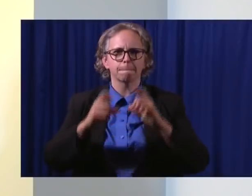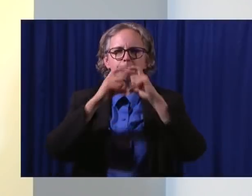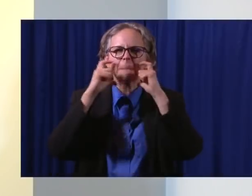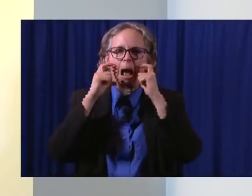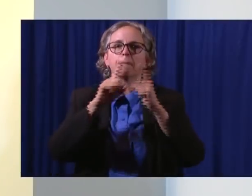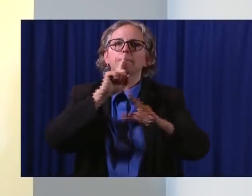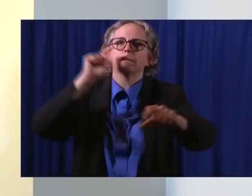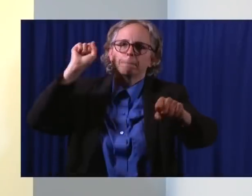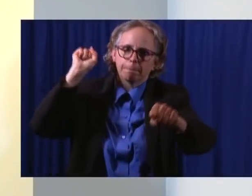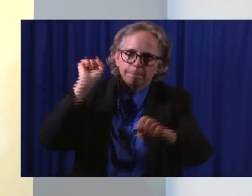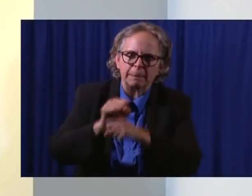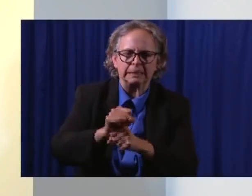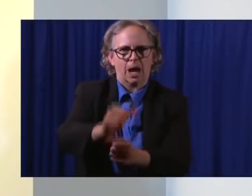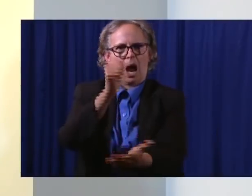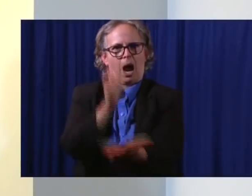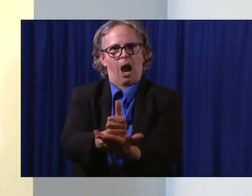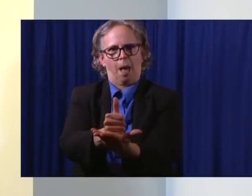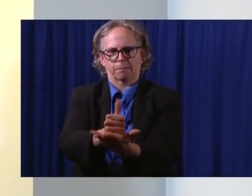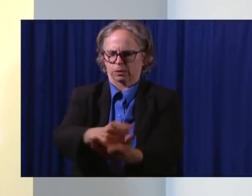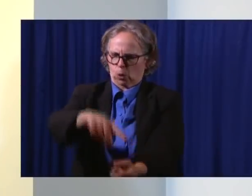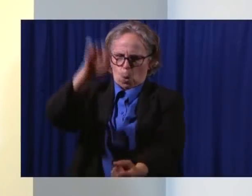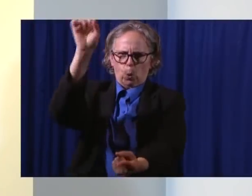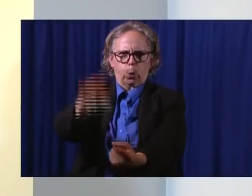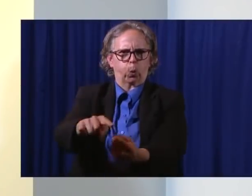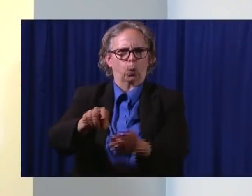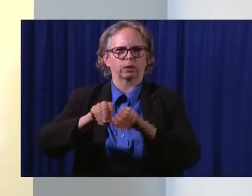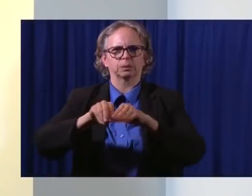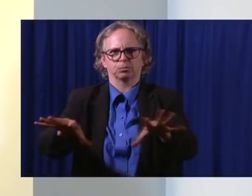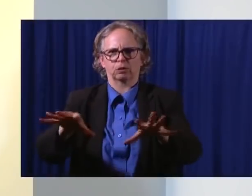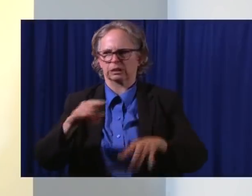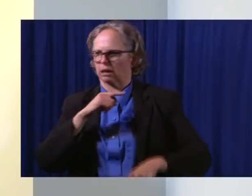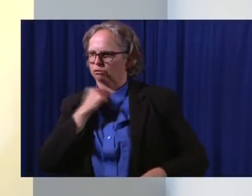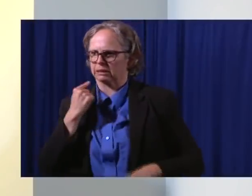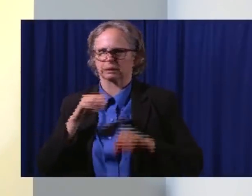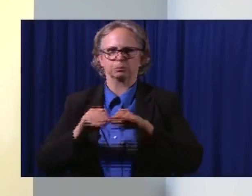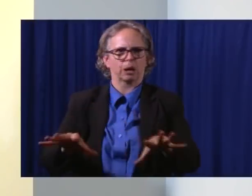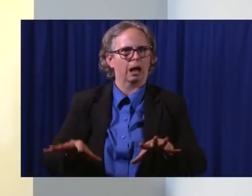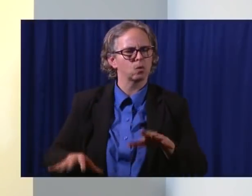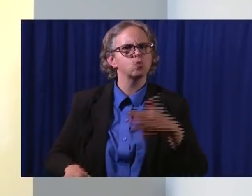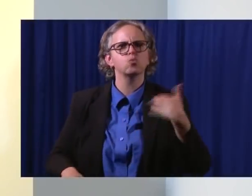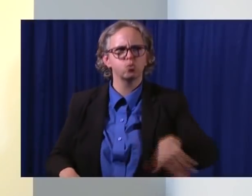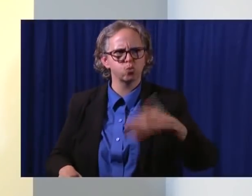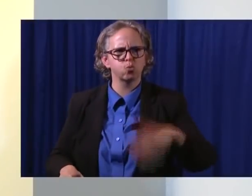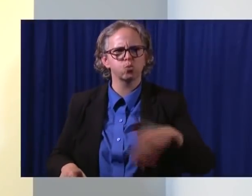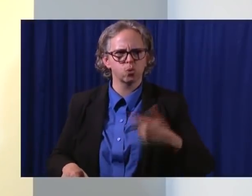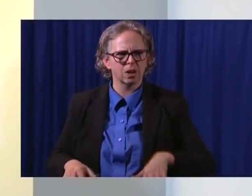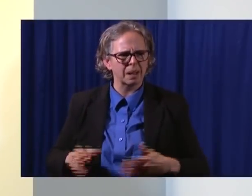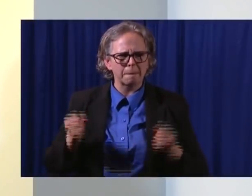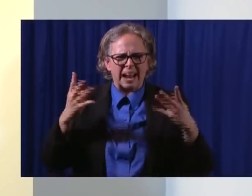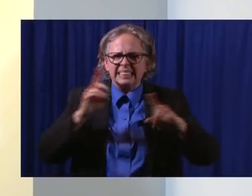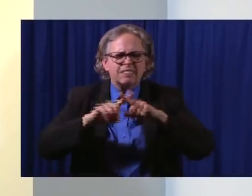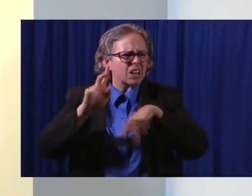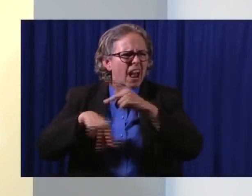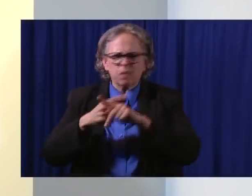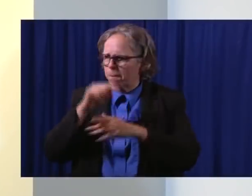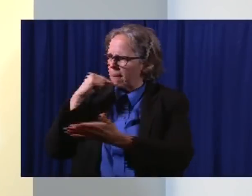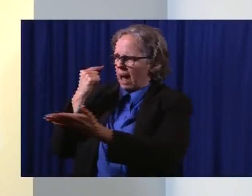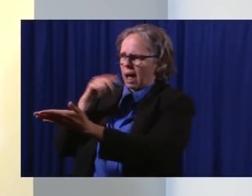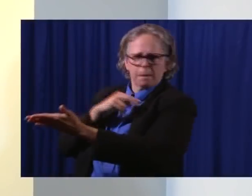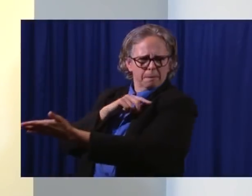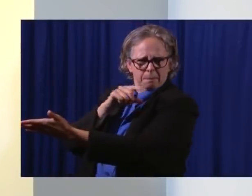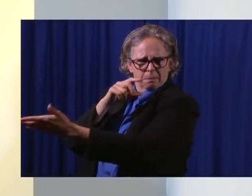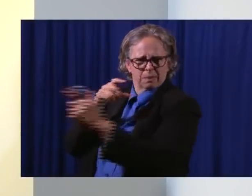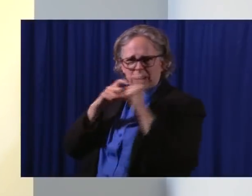reduction in the chance of risk of infection. And there are lots of masks. This is the N95.